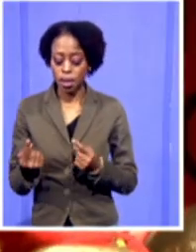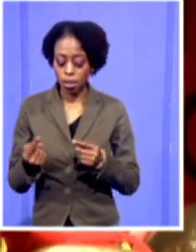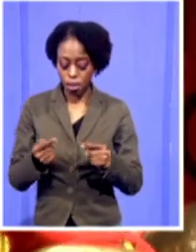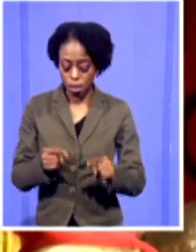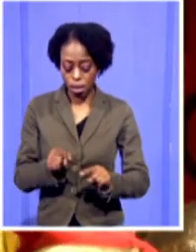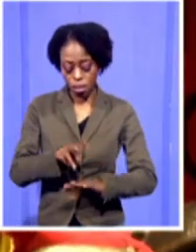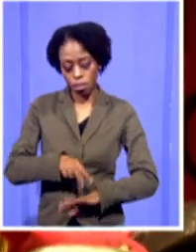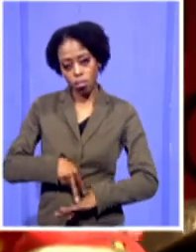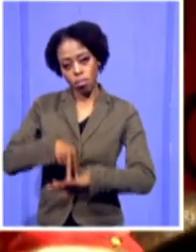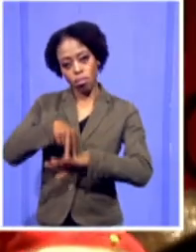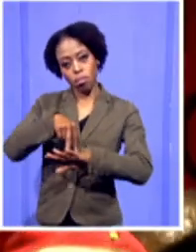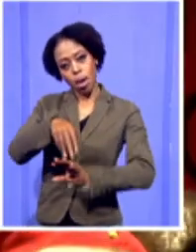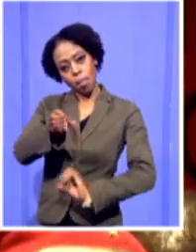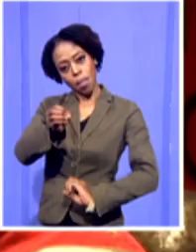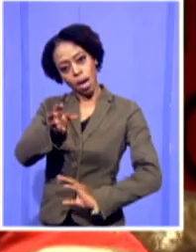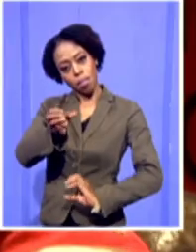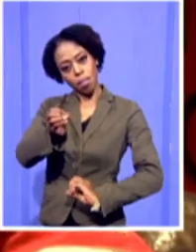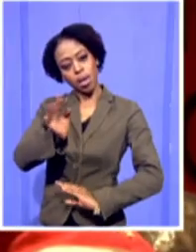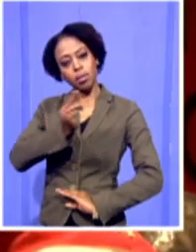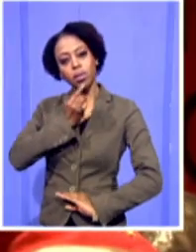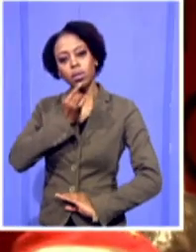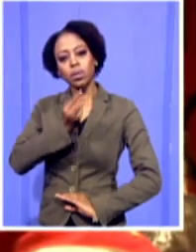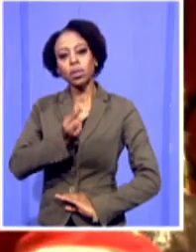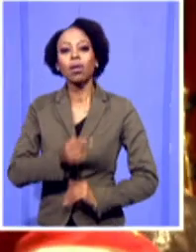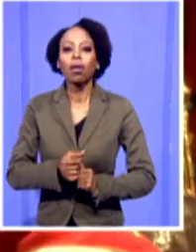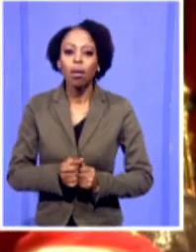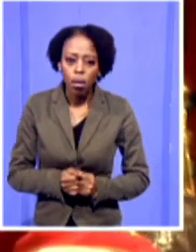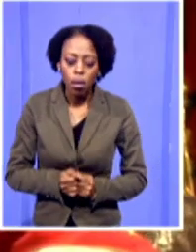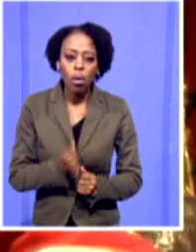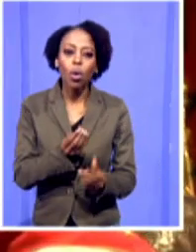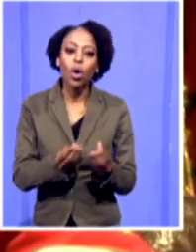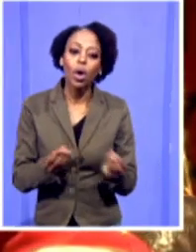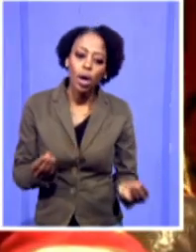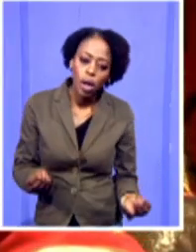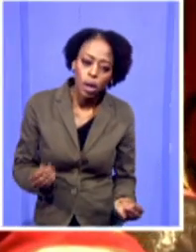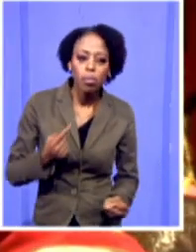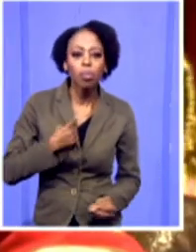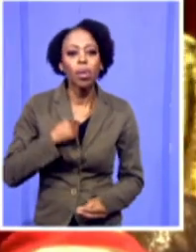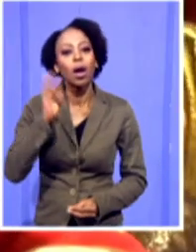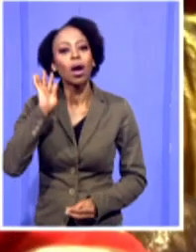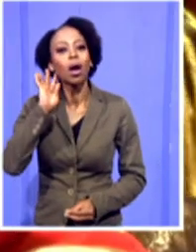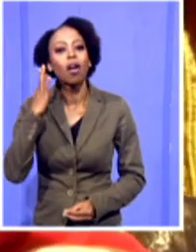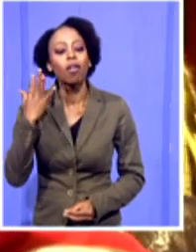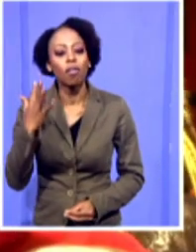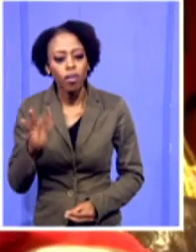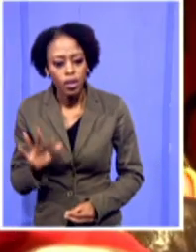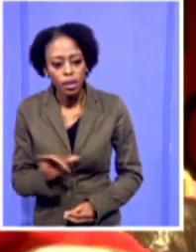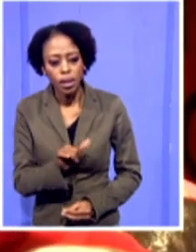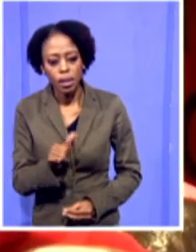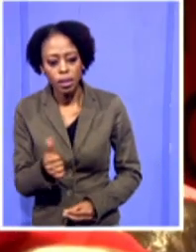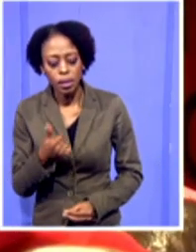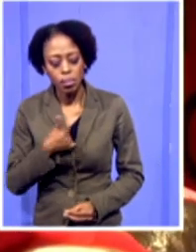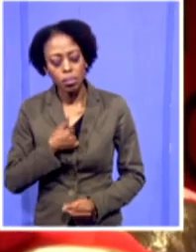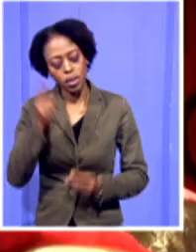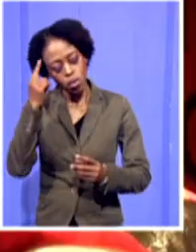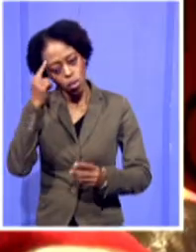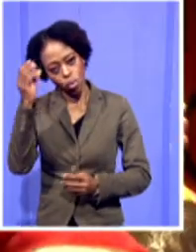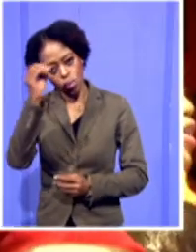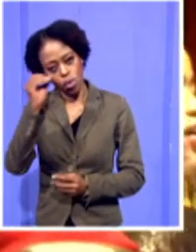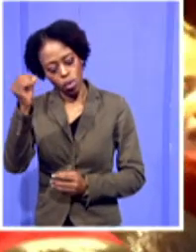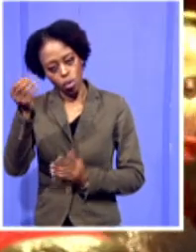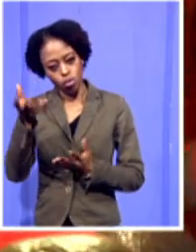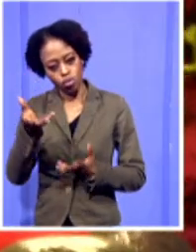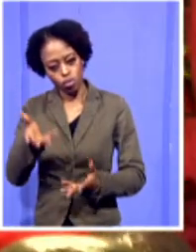stage, they will say to the kids, I heard you, and this is our view as the